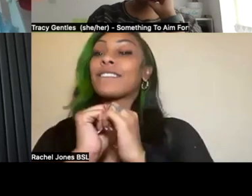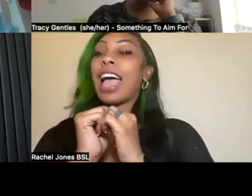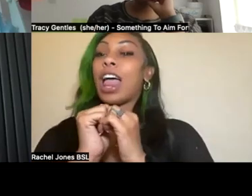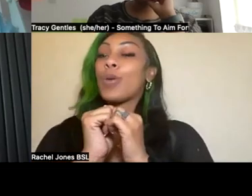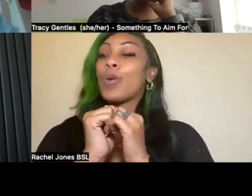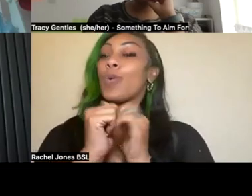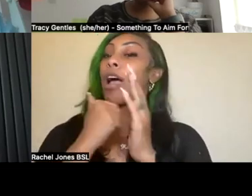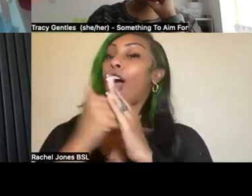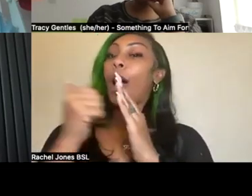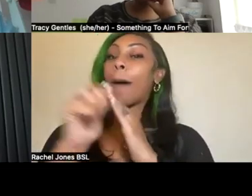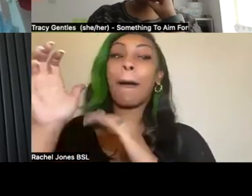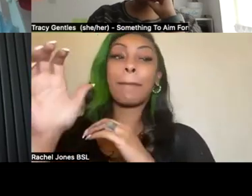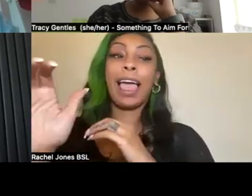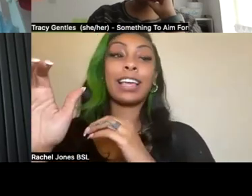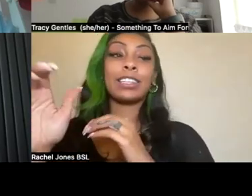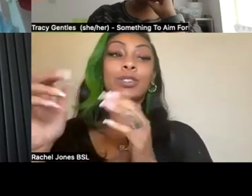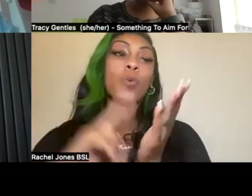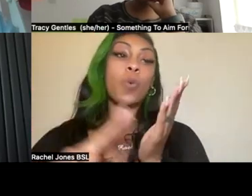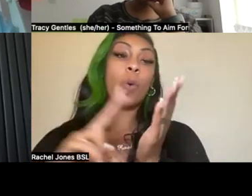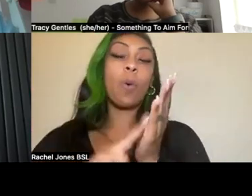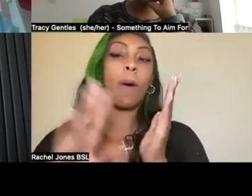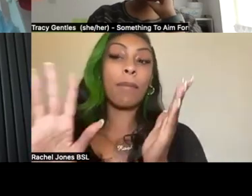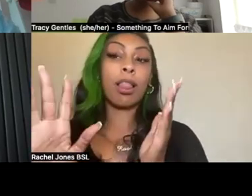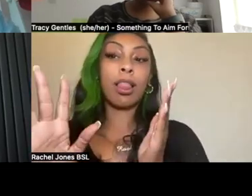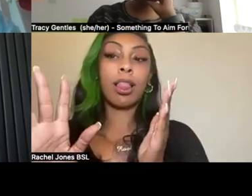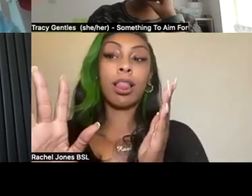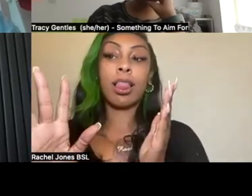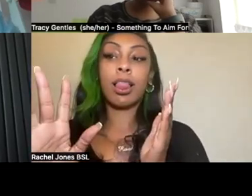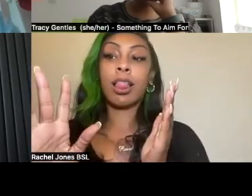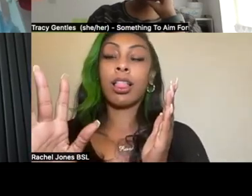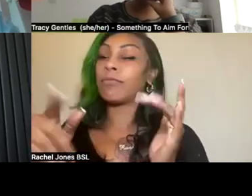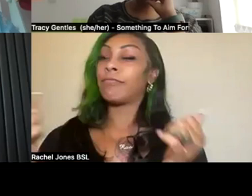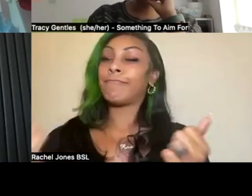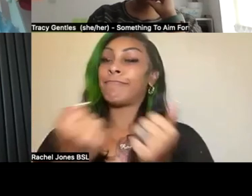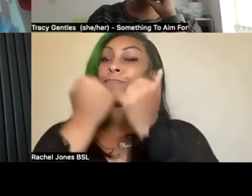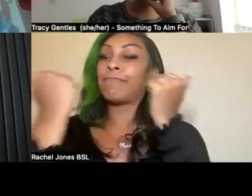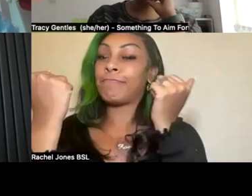the norm. And there seems to be a sense of empowerment in that.